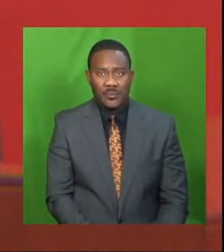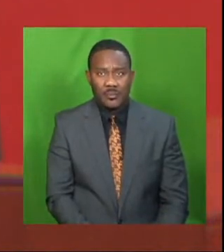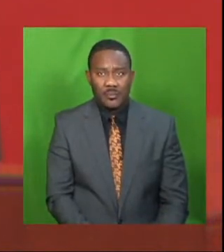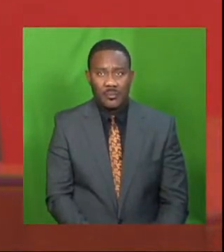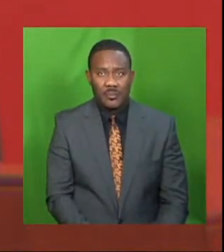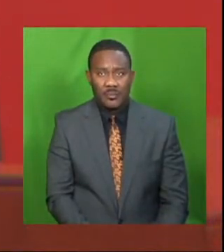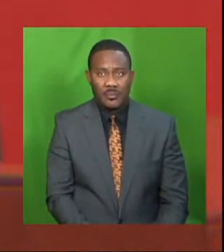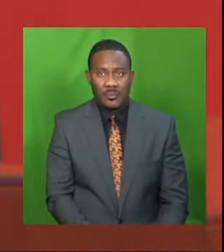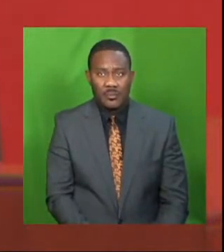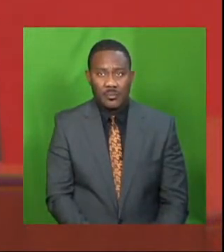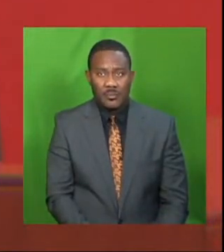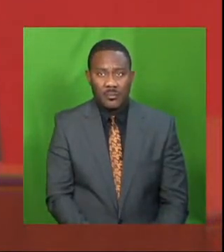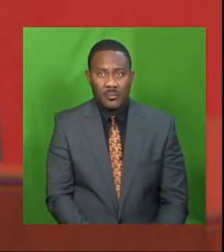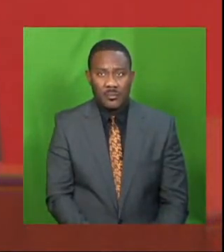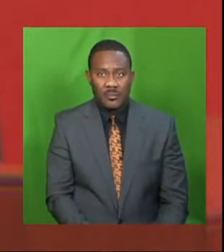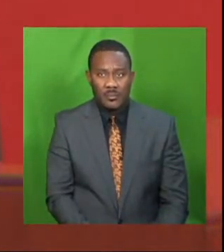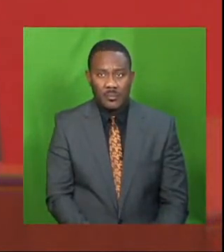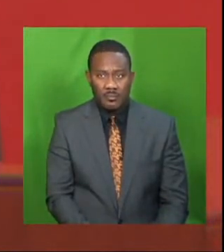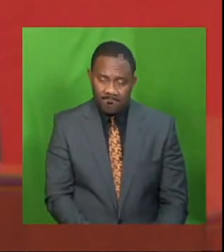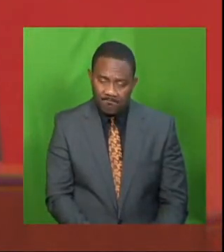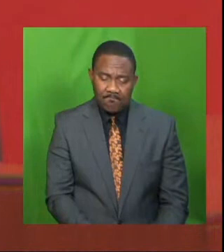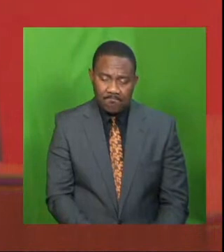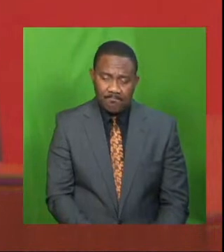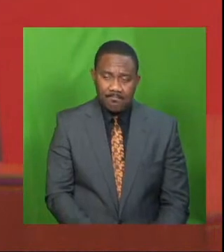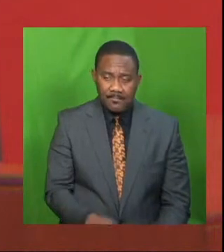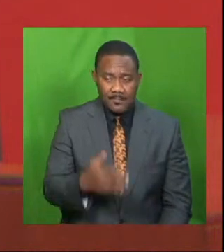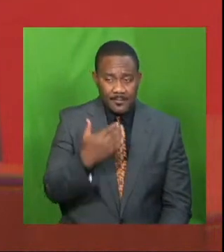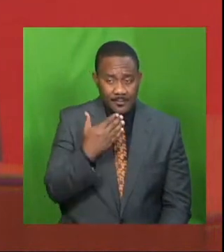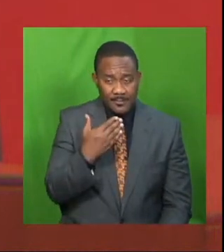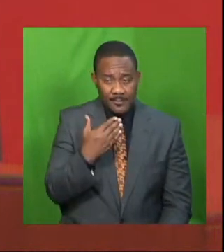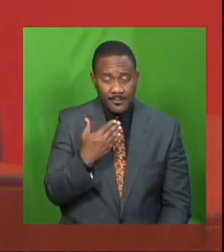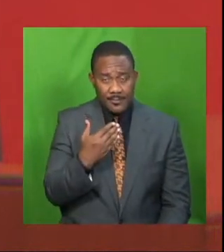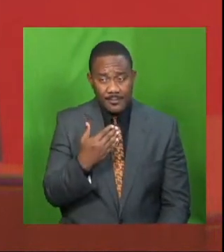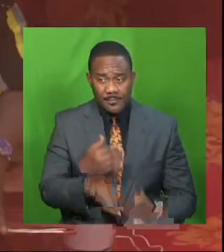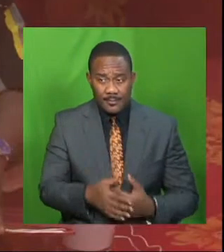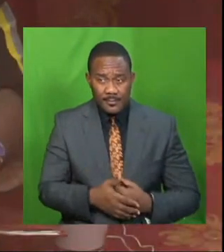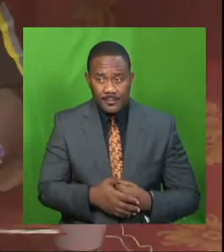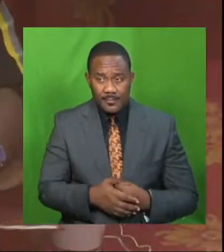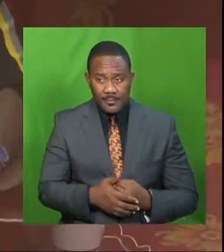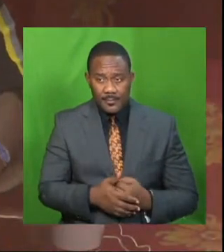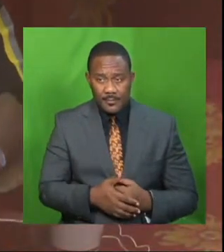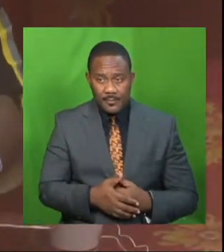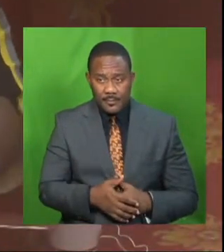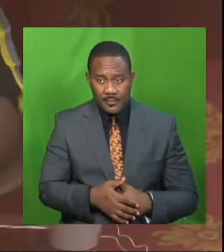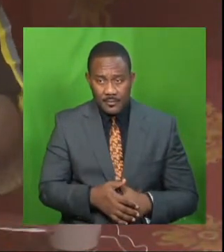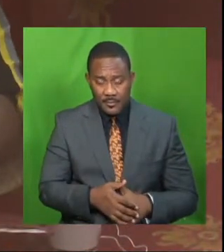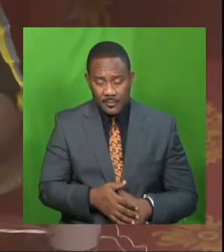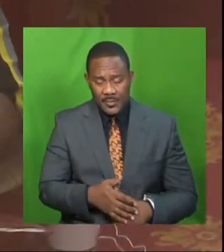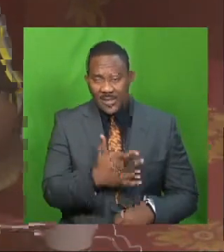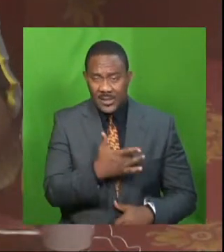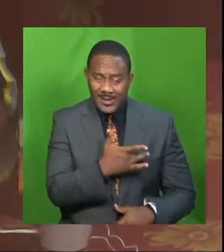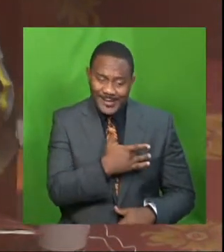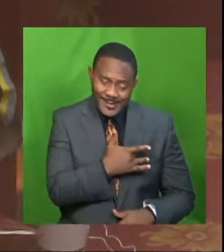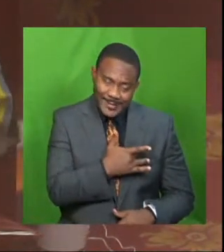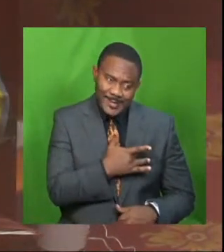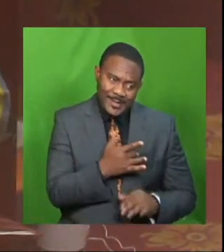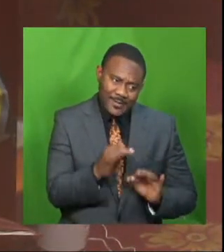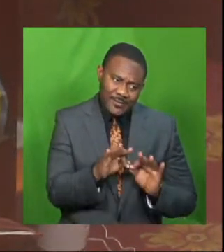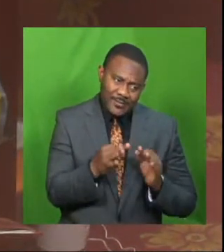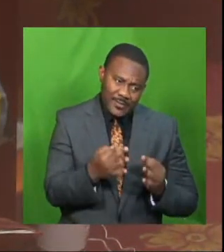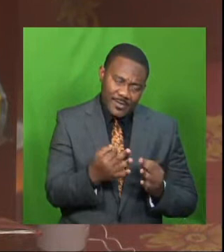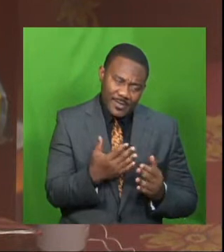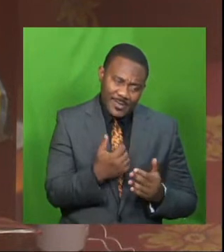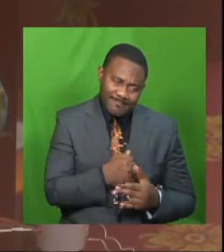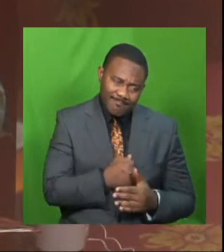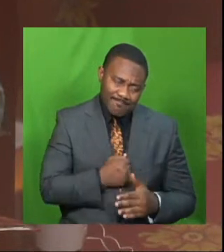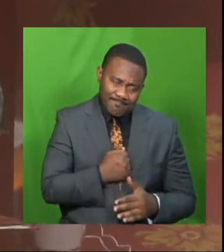Thank you, Mr. Speaker. Mr. Speaker, I thank my colleague for the question. Once again, we will reiterate our commiserations to the family for that